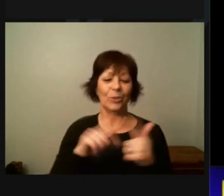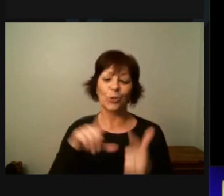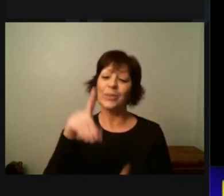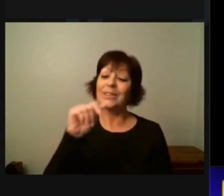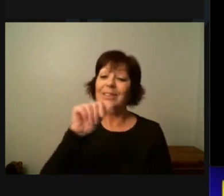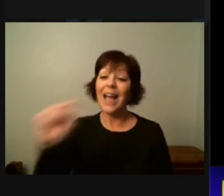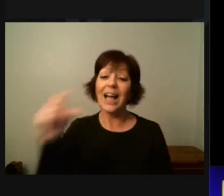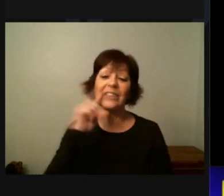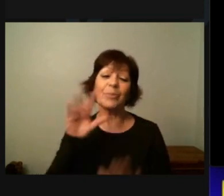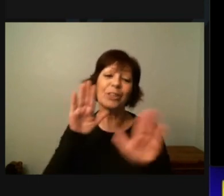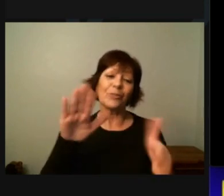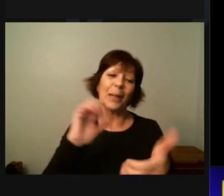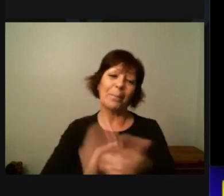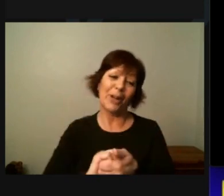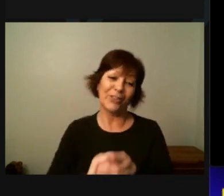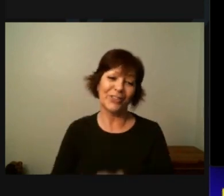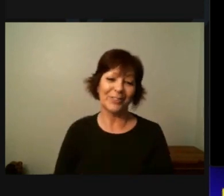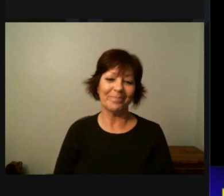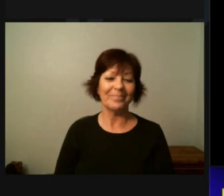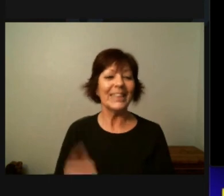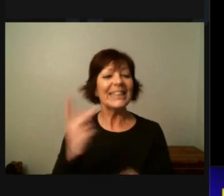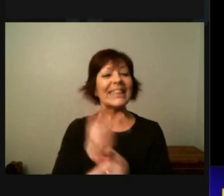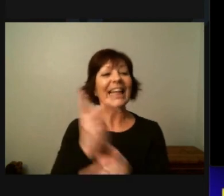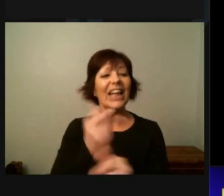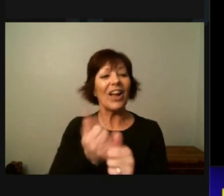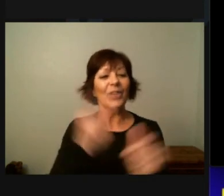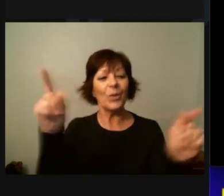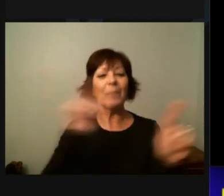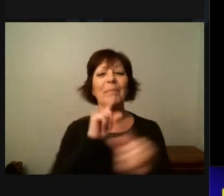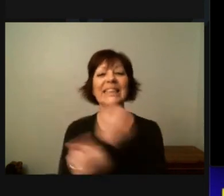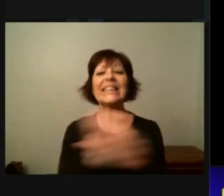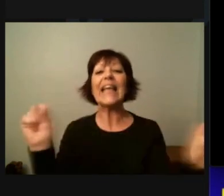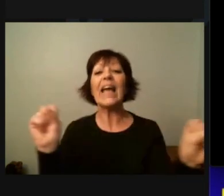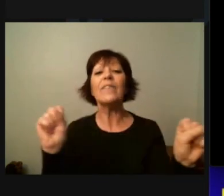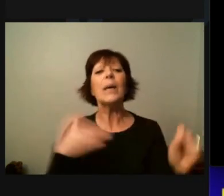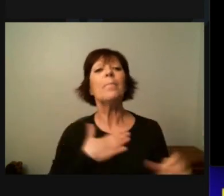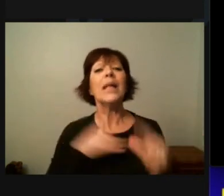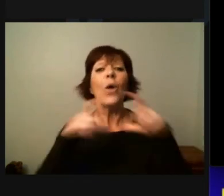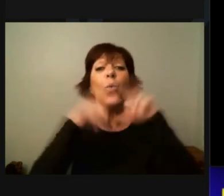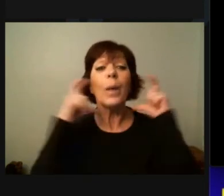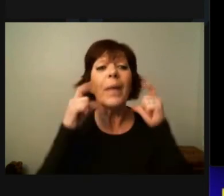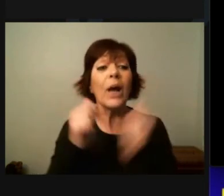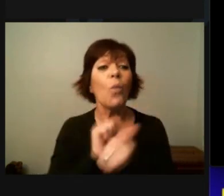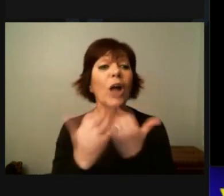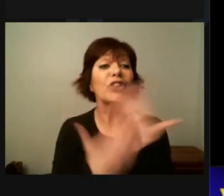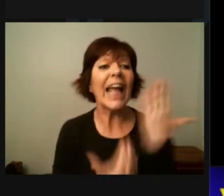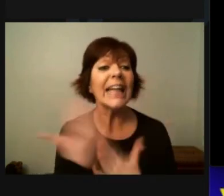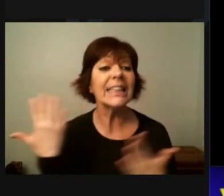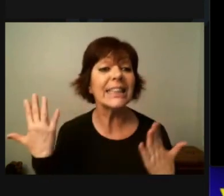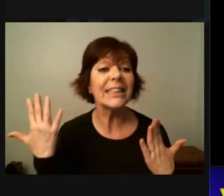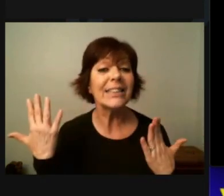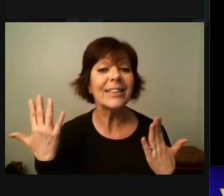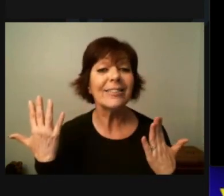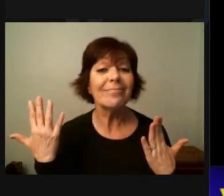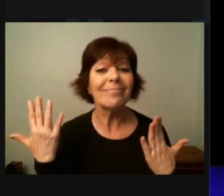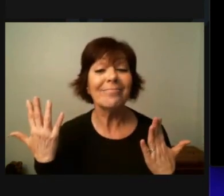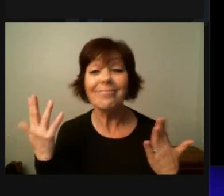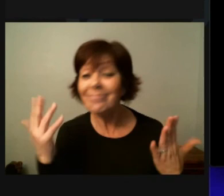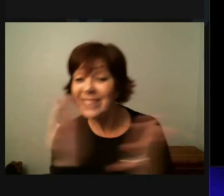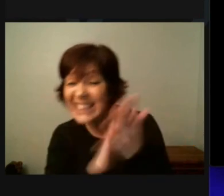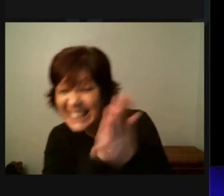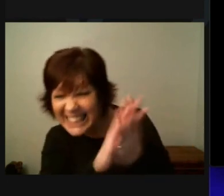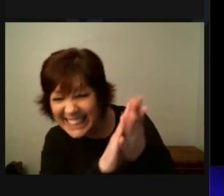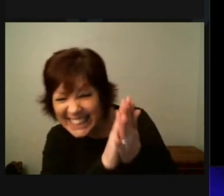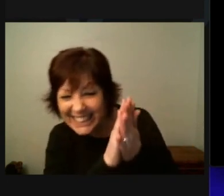being such great partners. Take care, everyone. Good Be night. safe. Please wear a mask. Wash your hands. Wash your hands and use a lot of hand